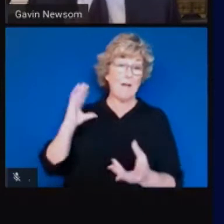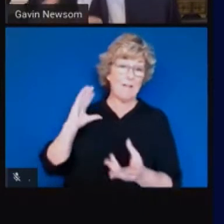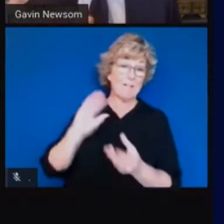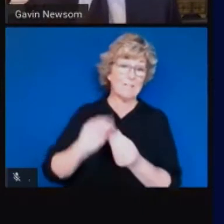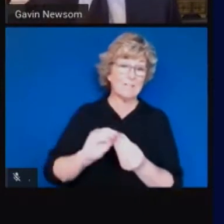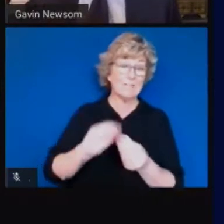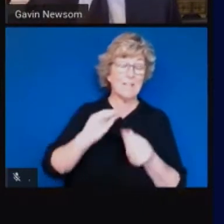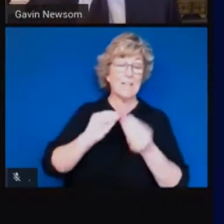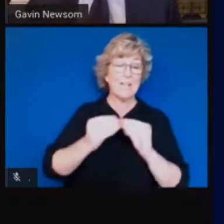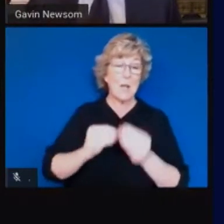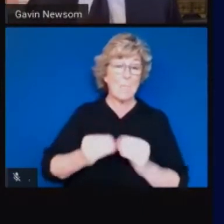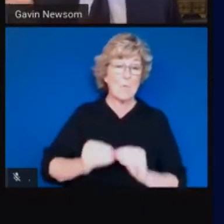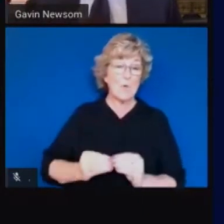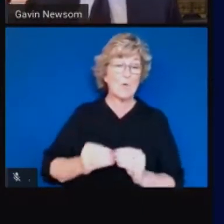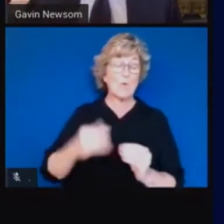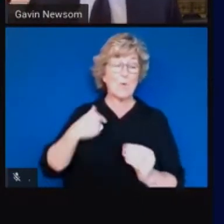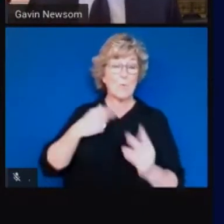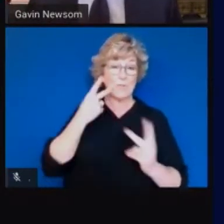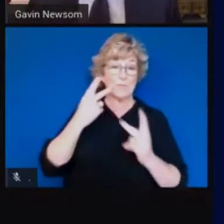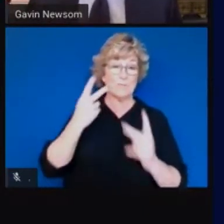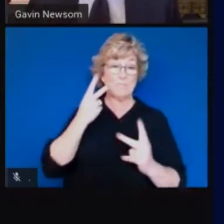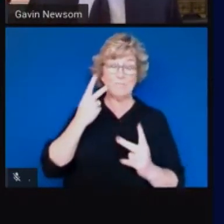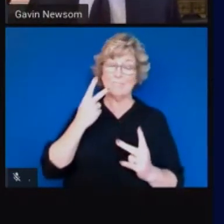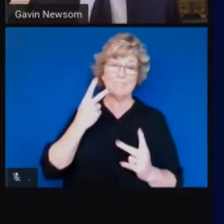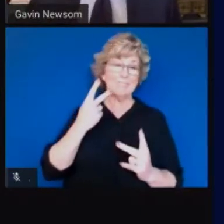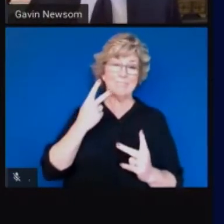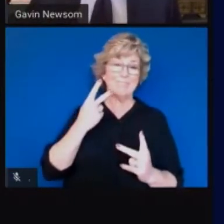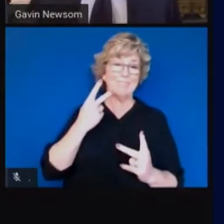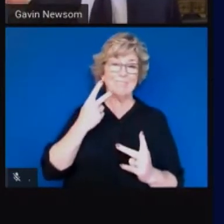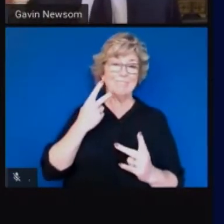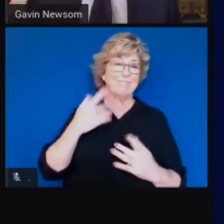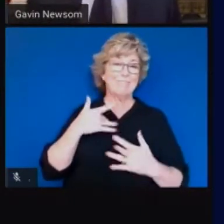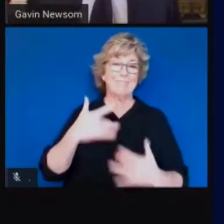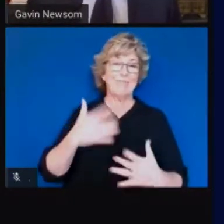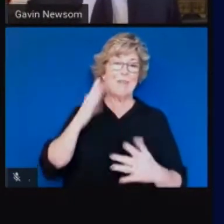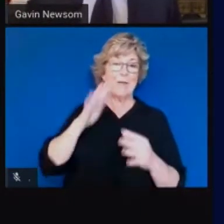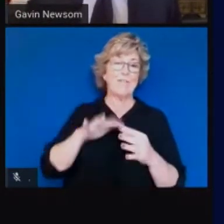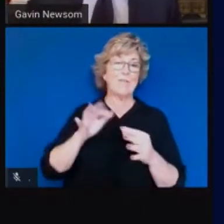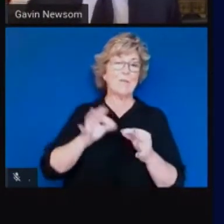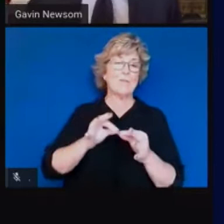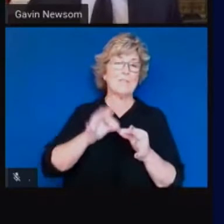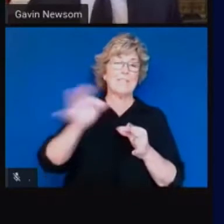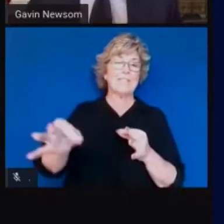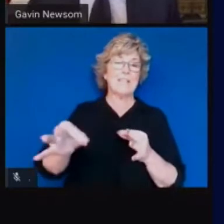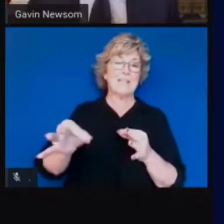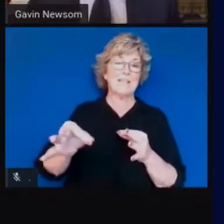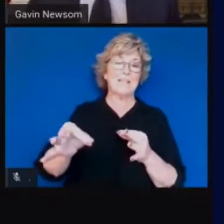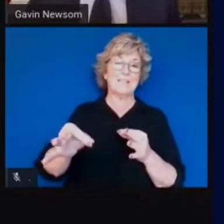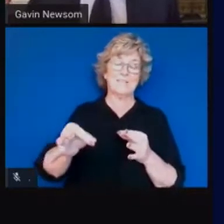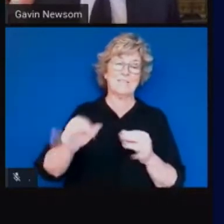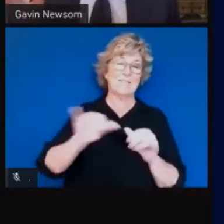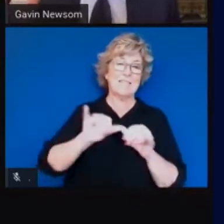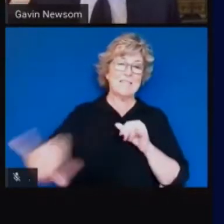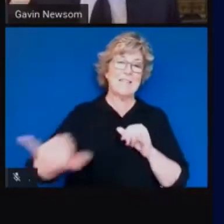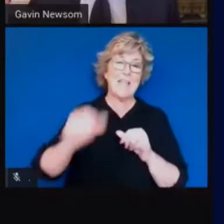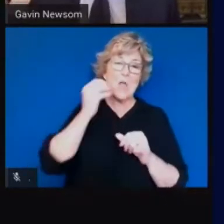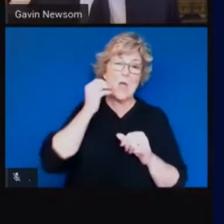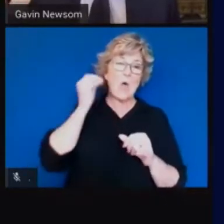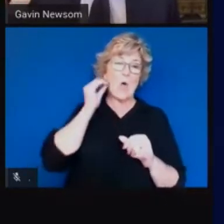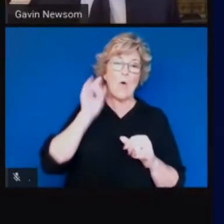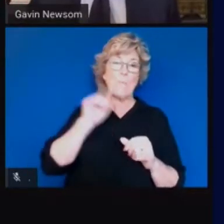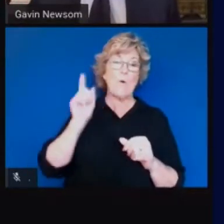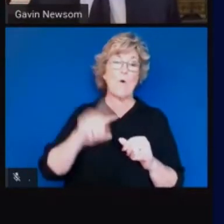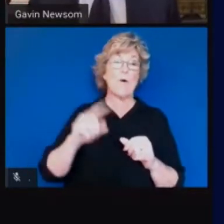based upon all these trend lines, it's very likely, based on those current trends, that we'll need to extend that stay-at-home order. You recall it